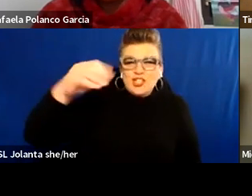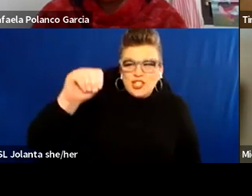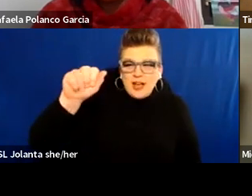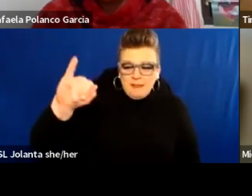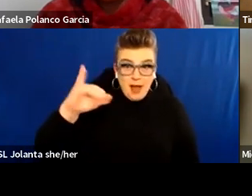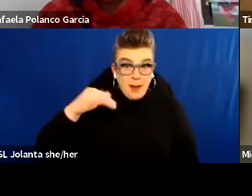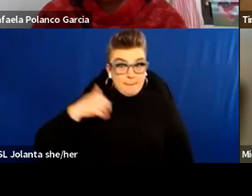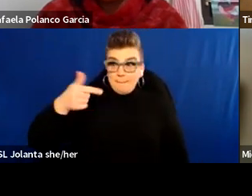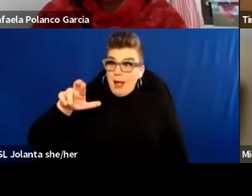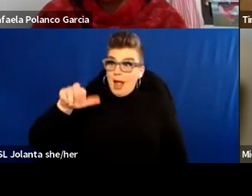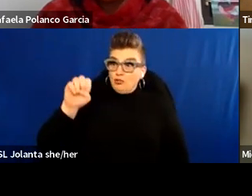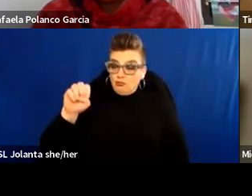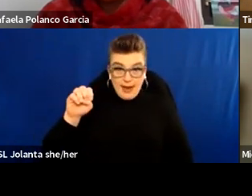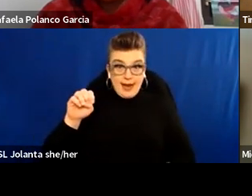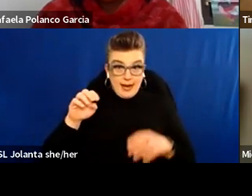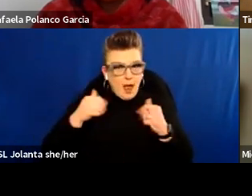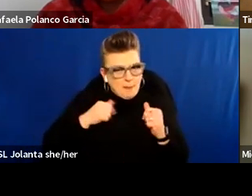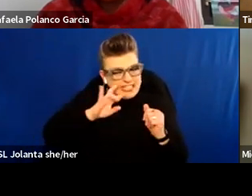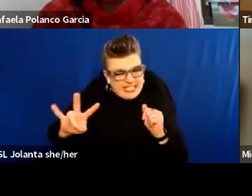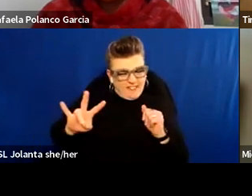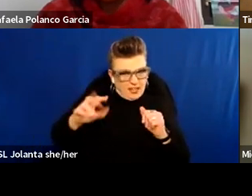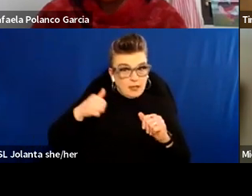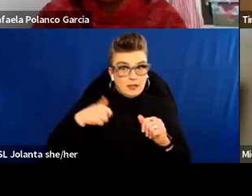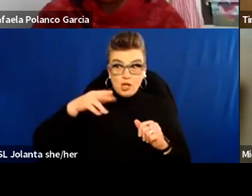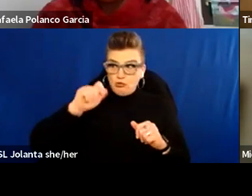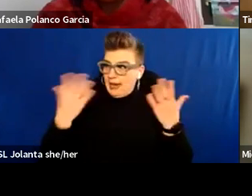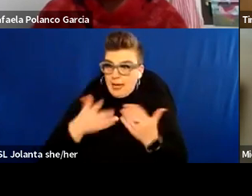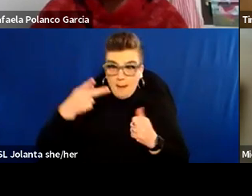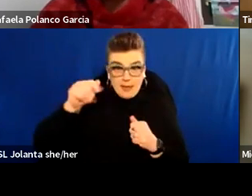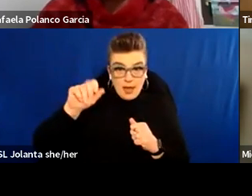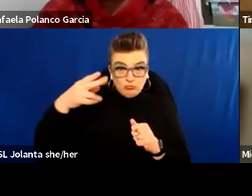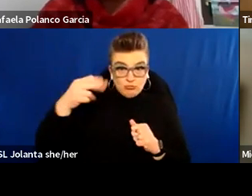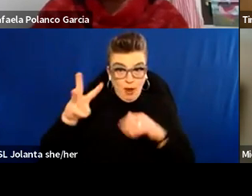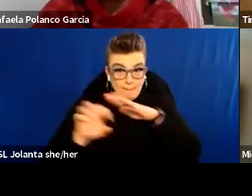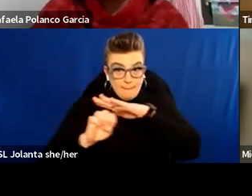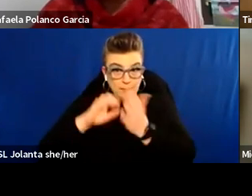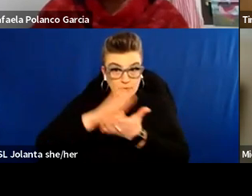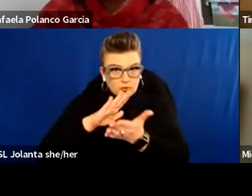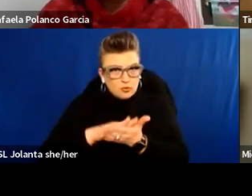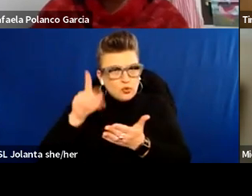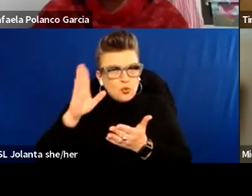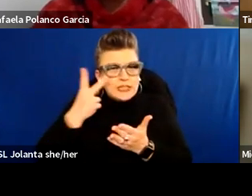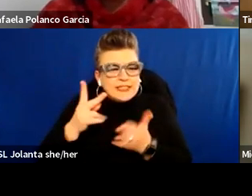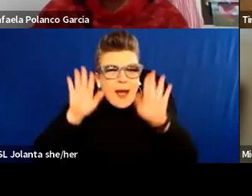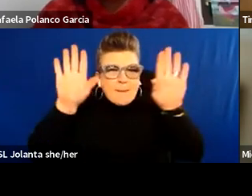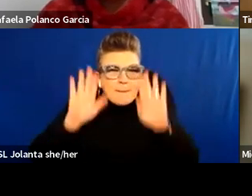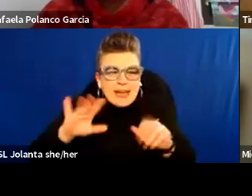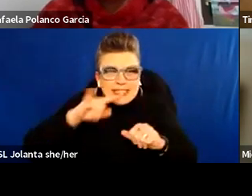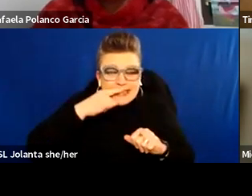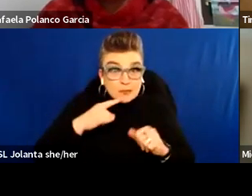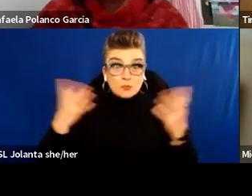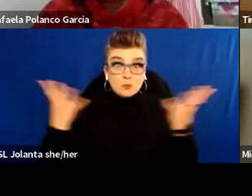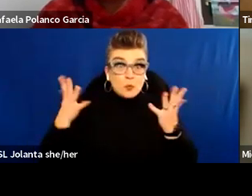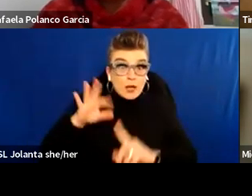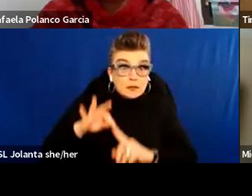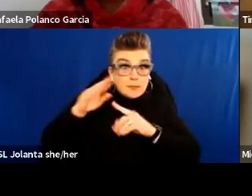shaw elementary school if you came to the phr you would see amazing kids what is special to me in